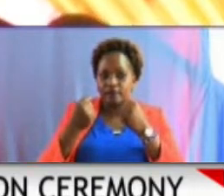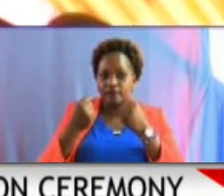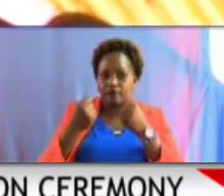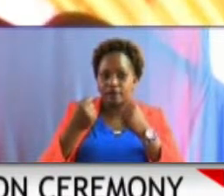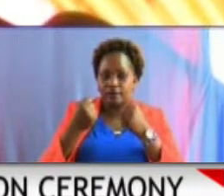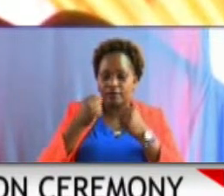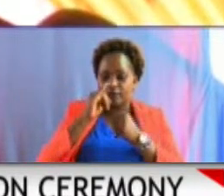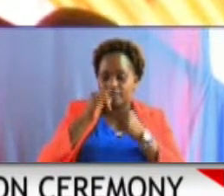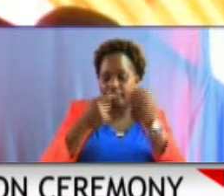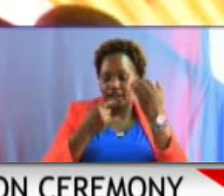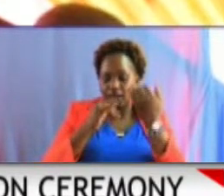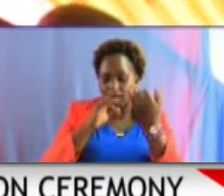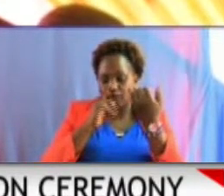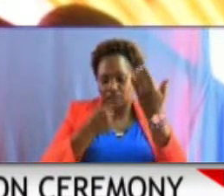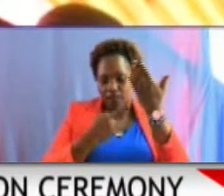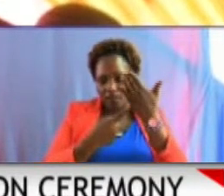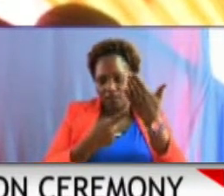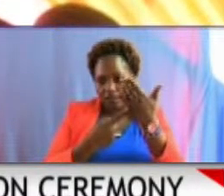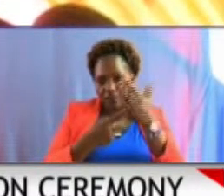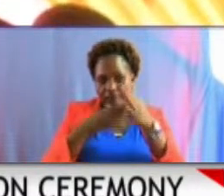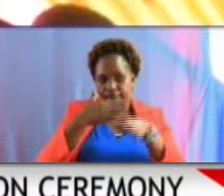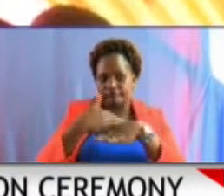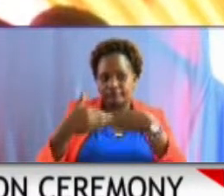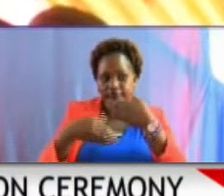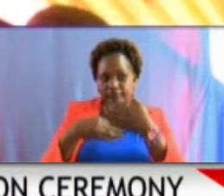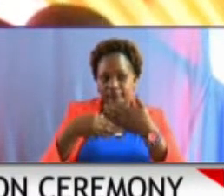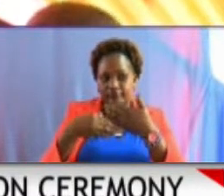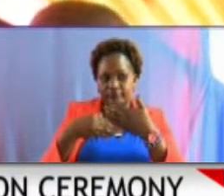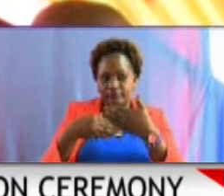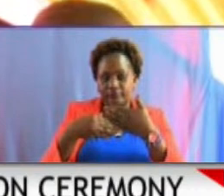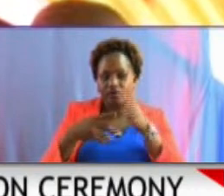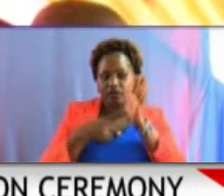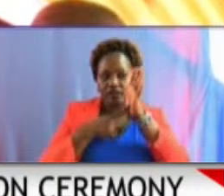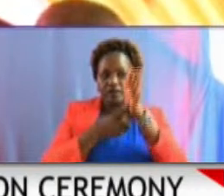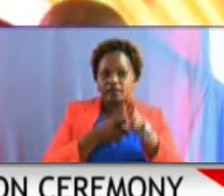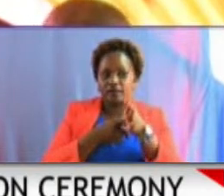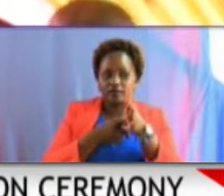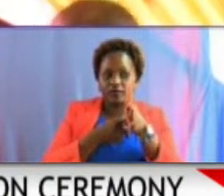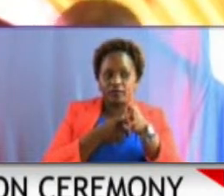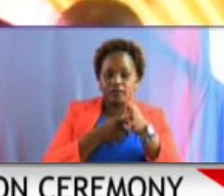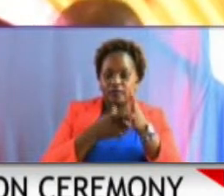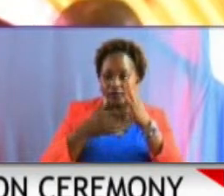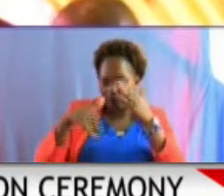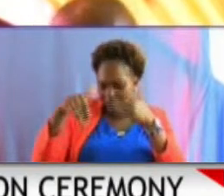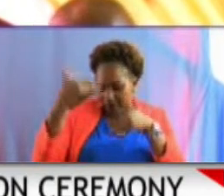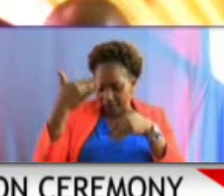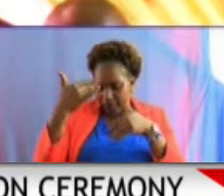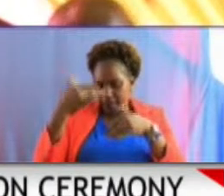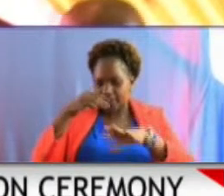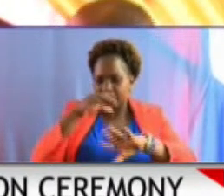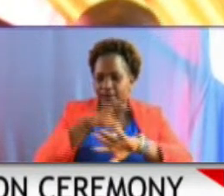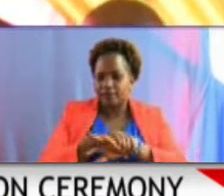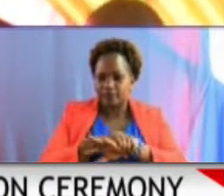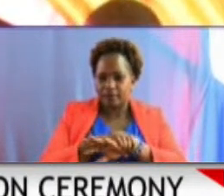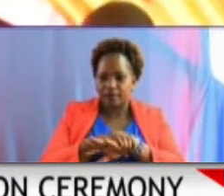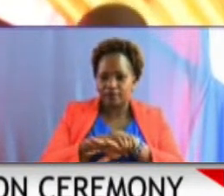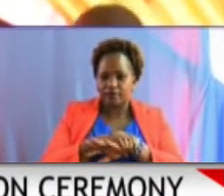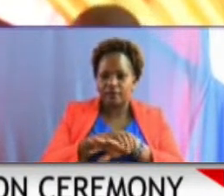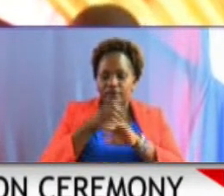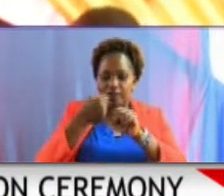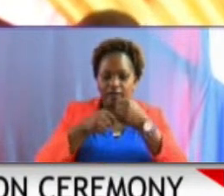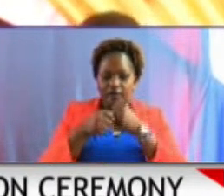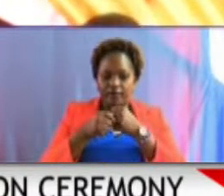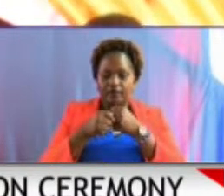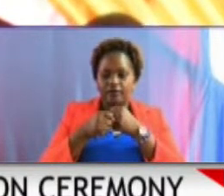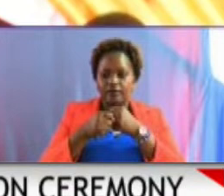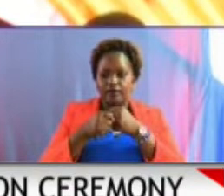the IT infrastructure and facilities. For example, the university has procured a state-of-the-art